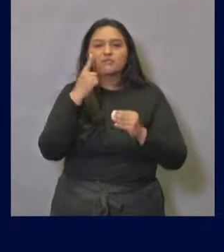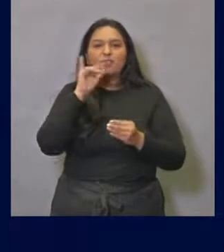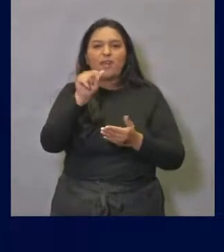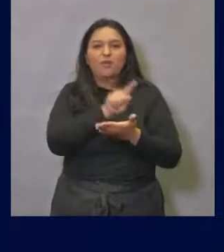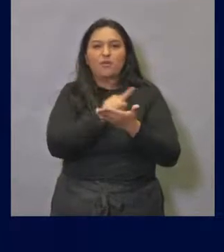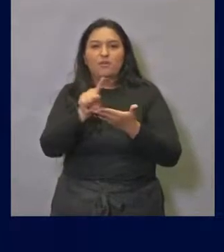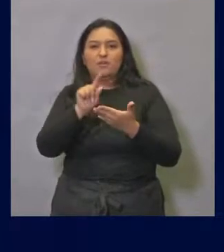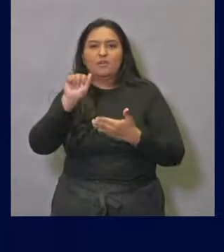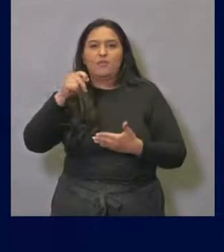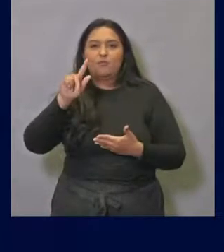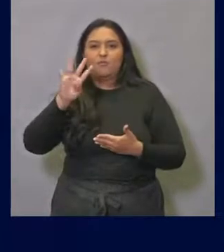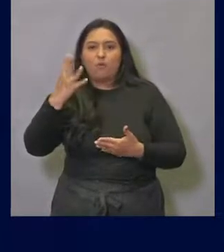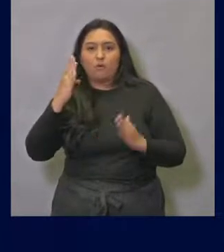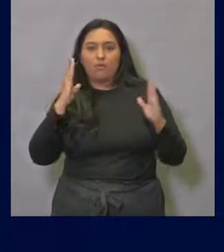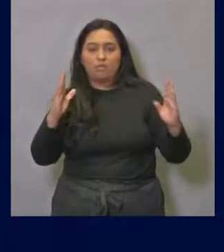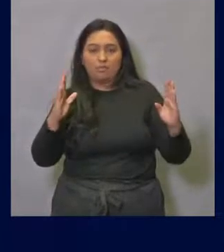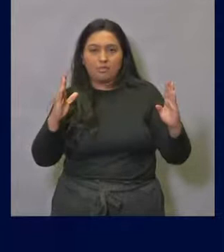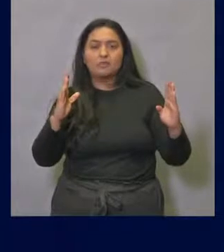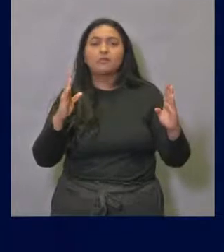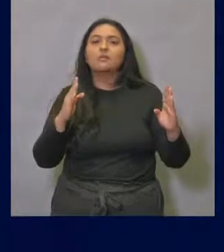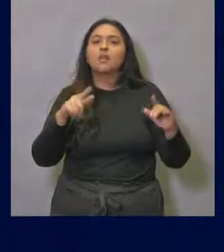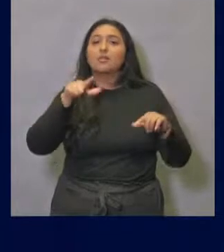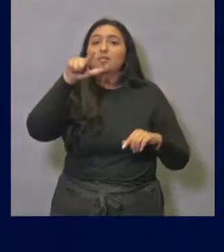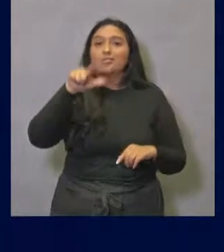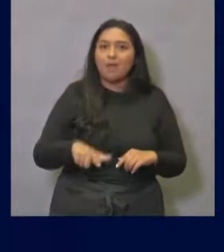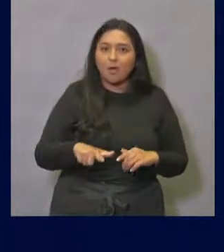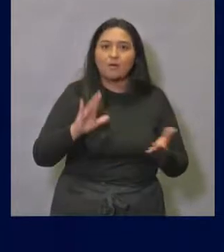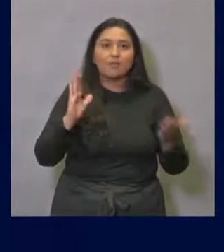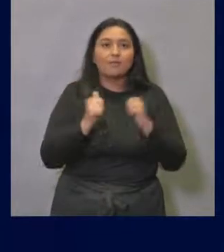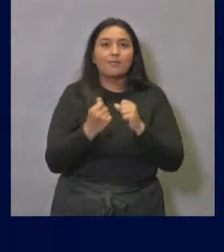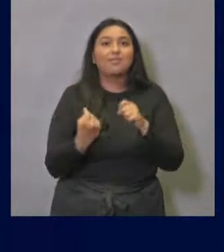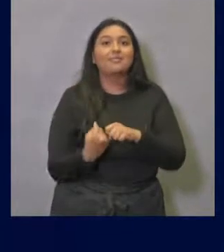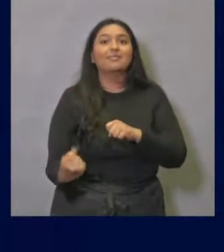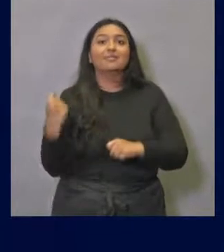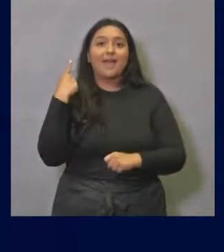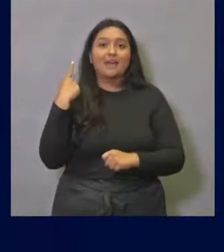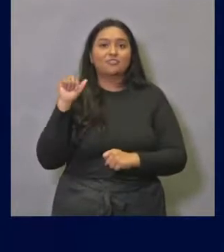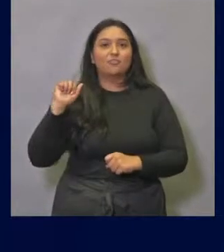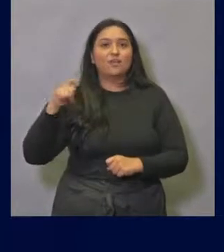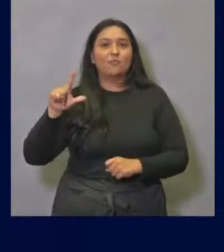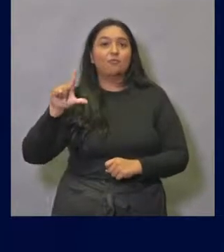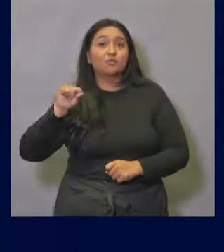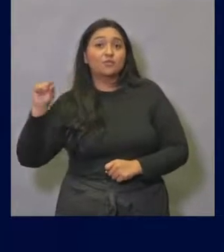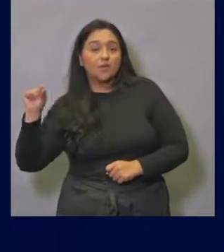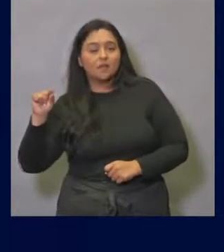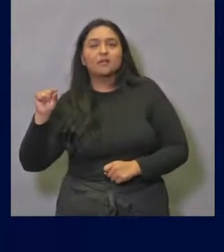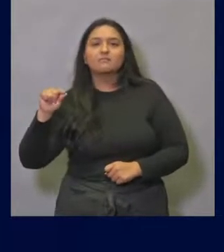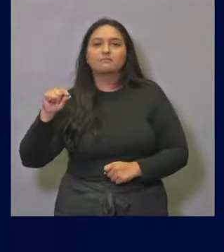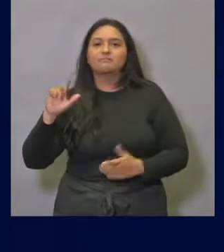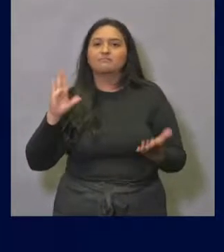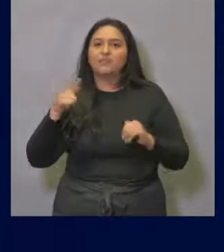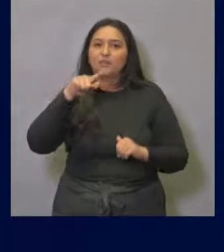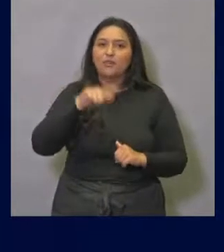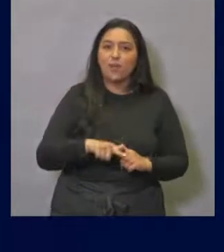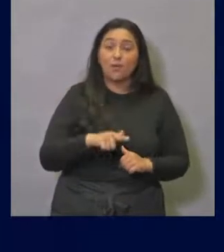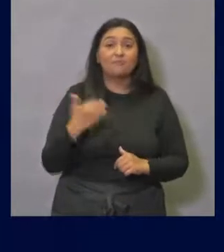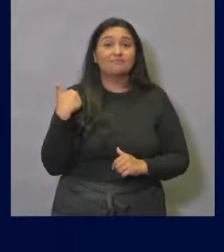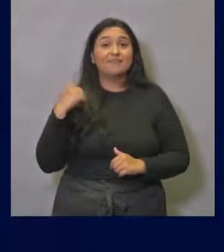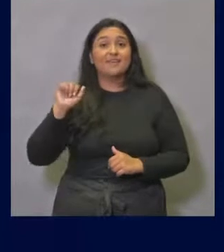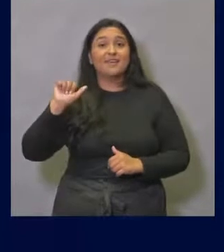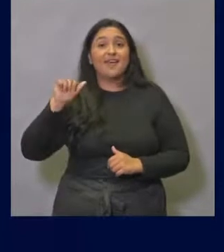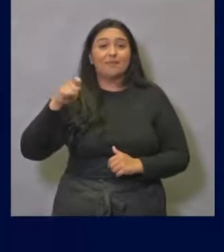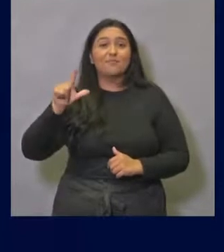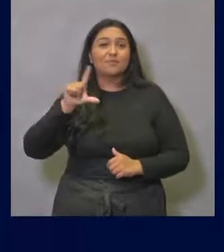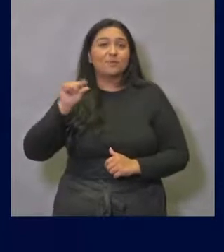now lower than what we reported 1 year ago at the beginning of April last year, which, as you know, was at the start of the